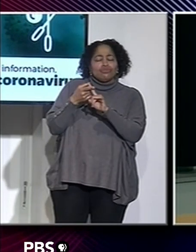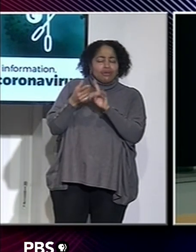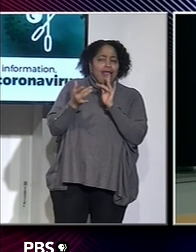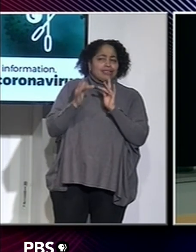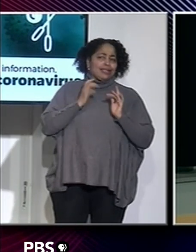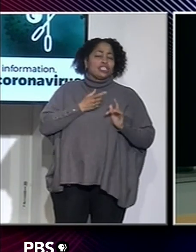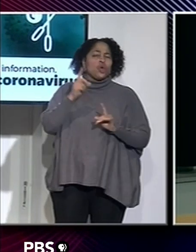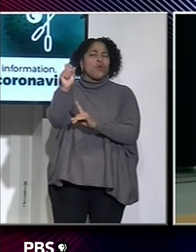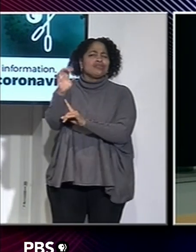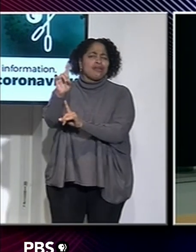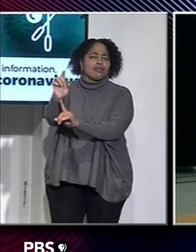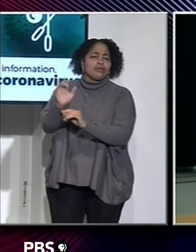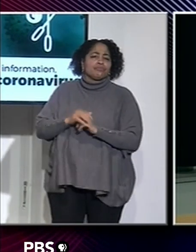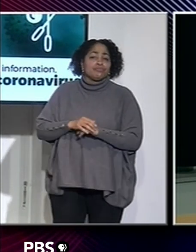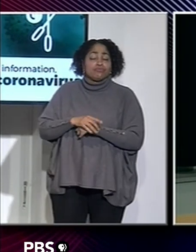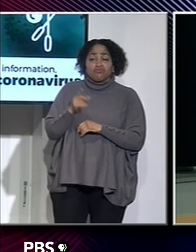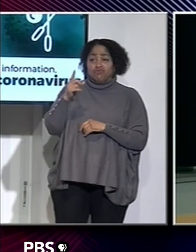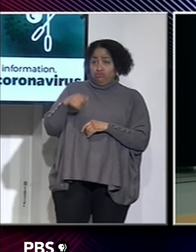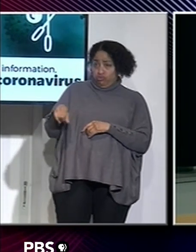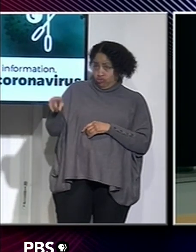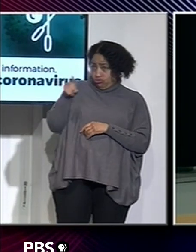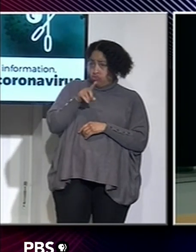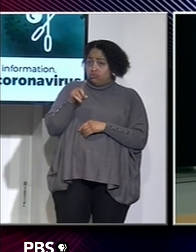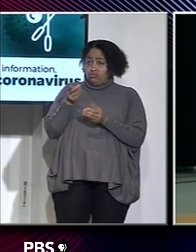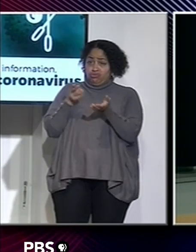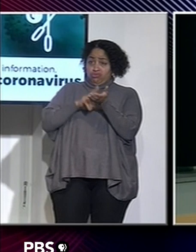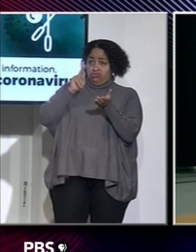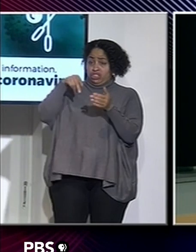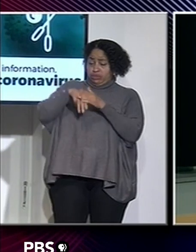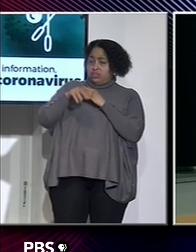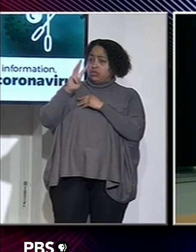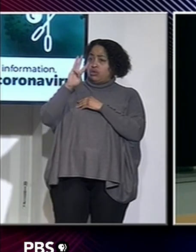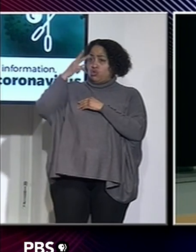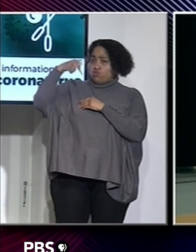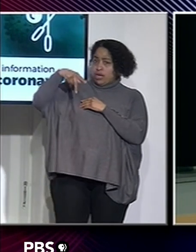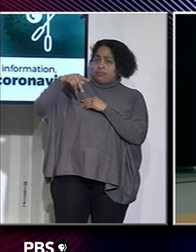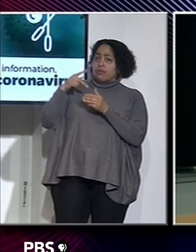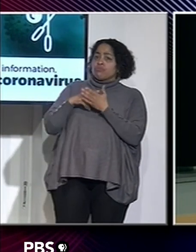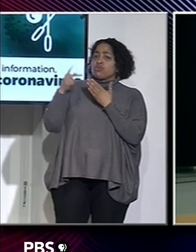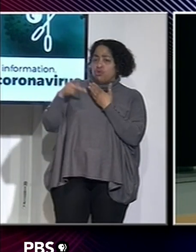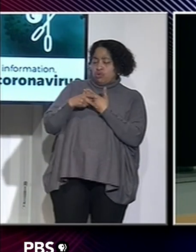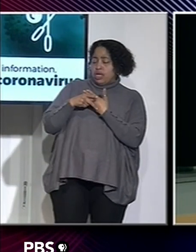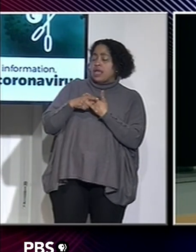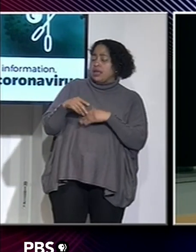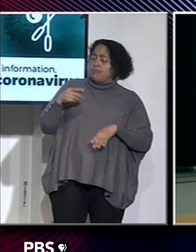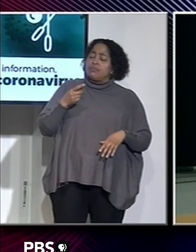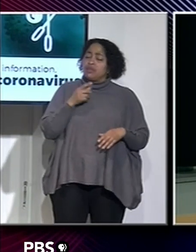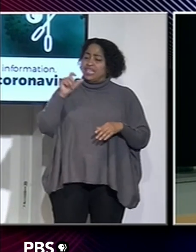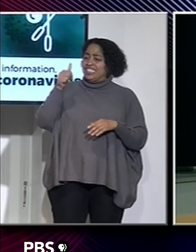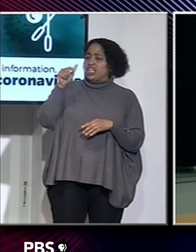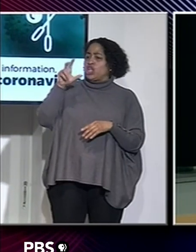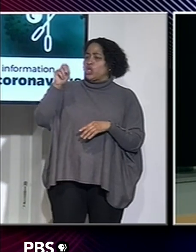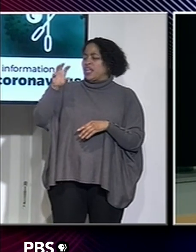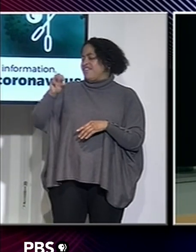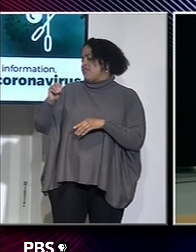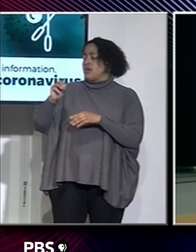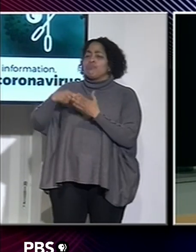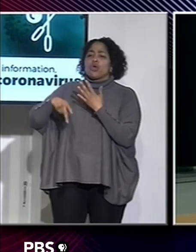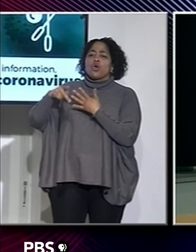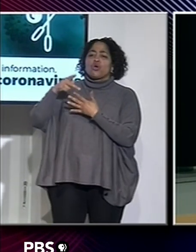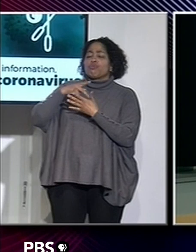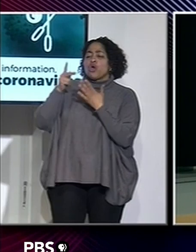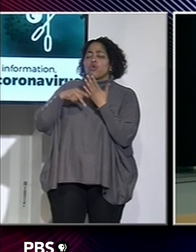in 1 second. If you are enrolled in the WRAP program, the Restart program, 10-30-50 program, you don't